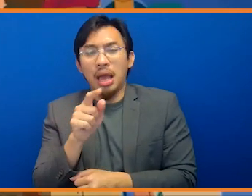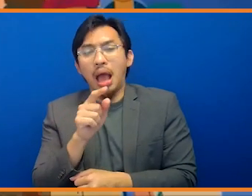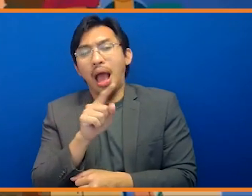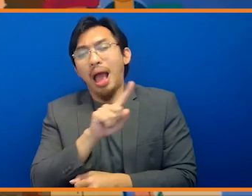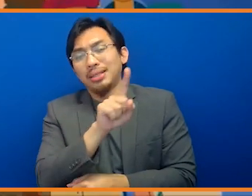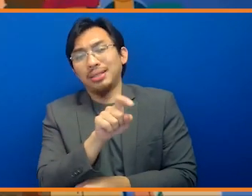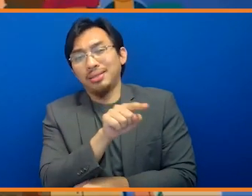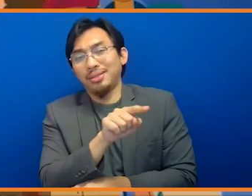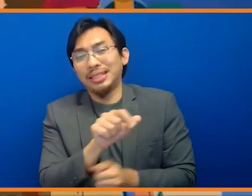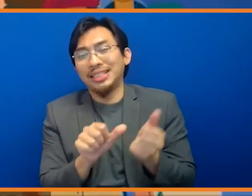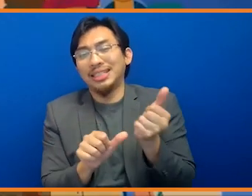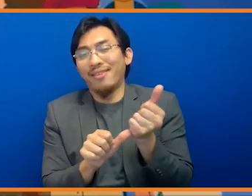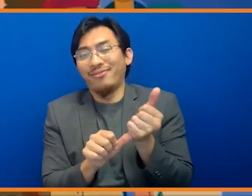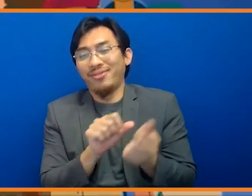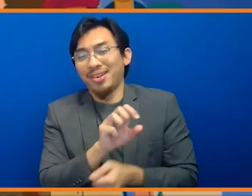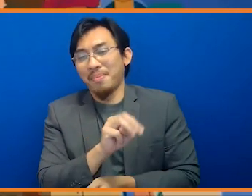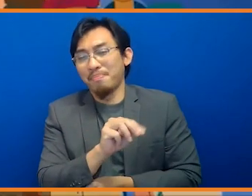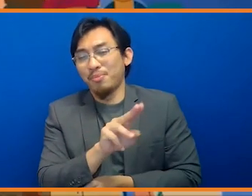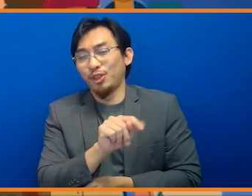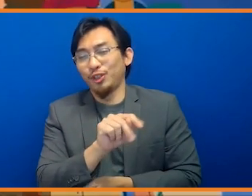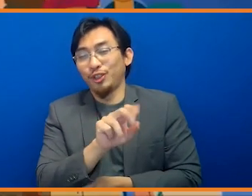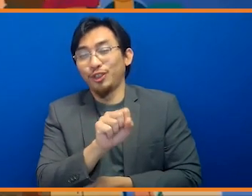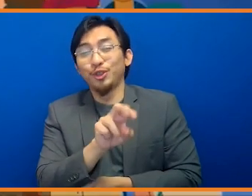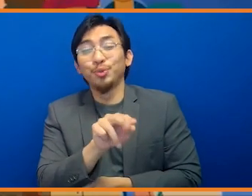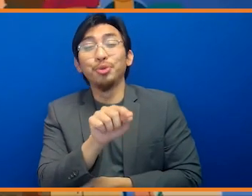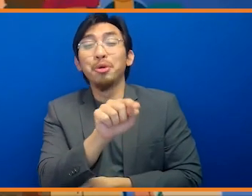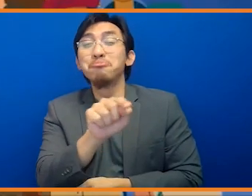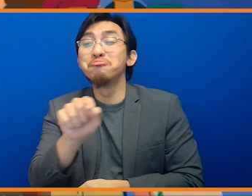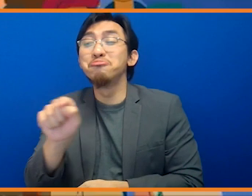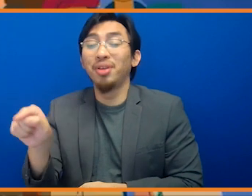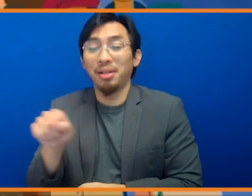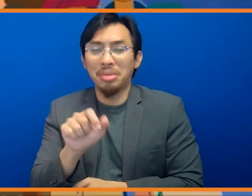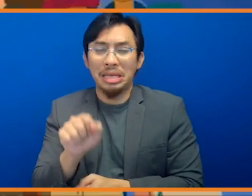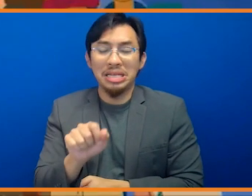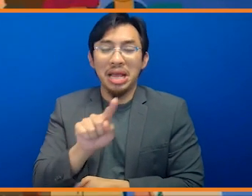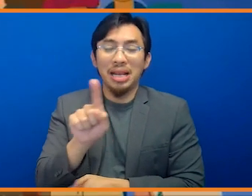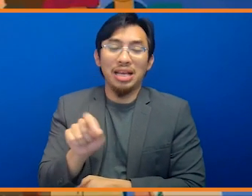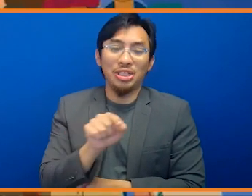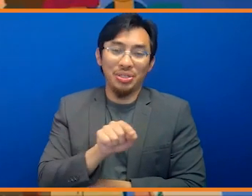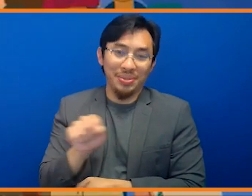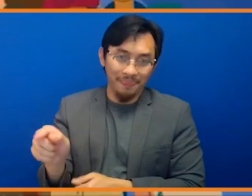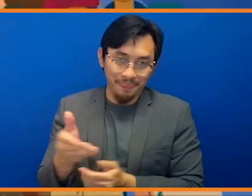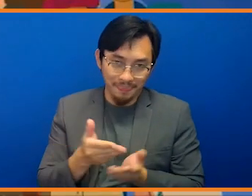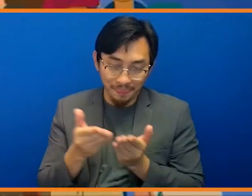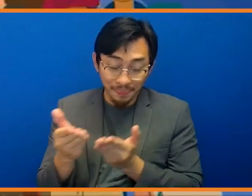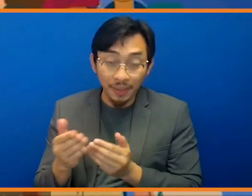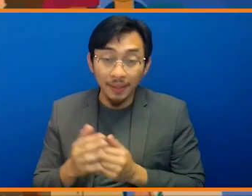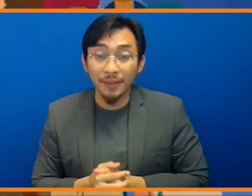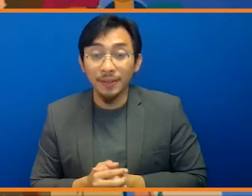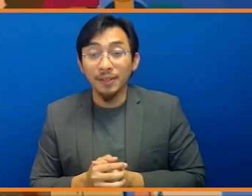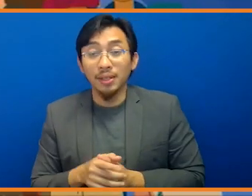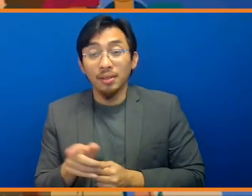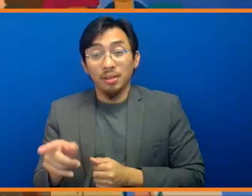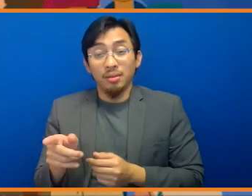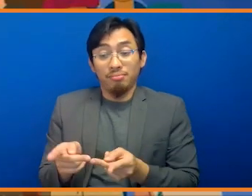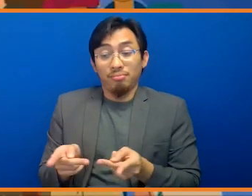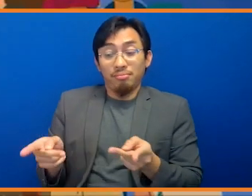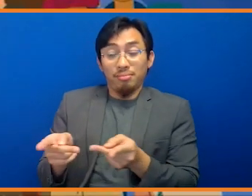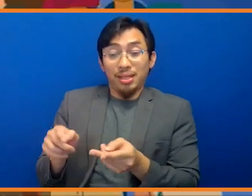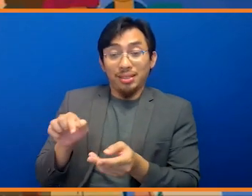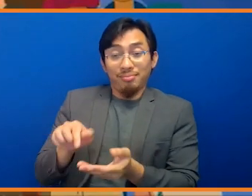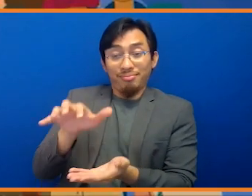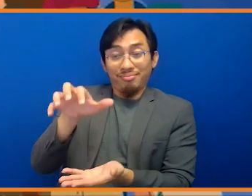MUTSU among the participants. Okay, the location of